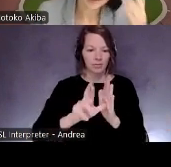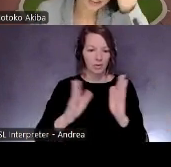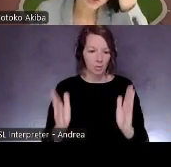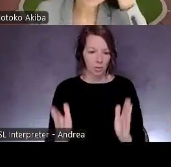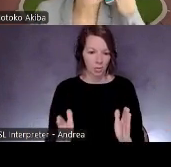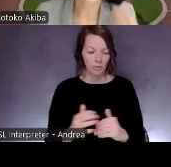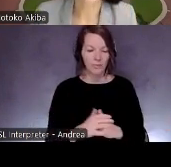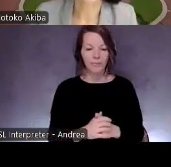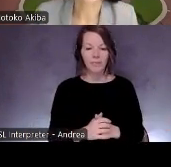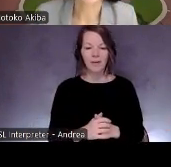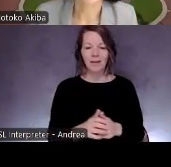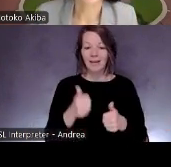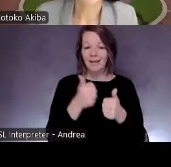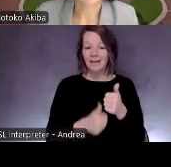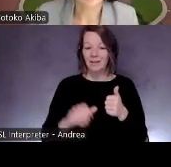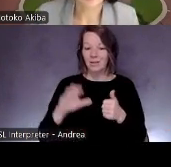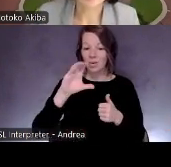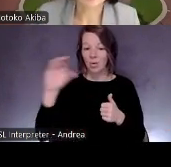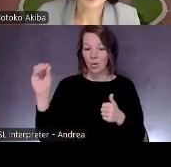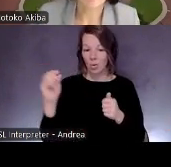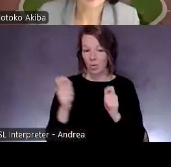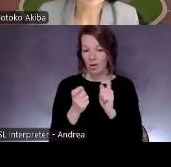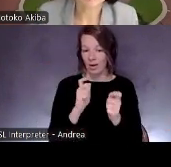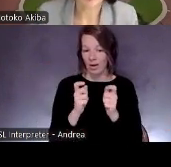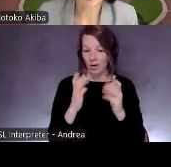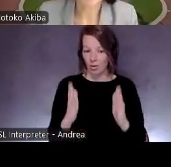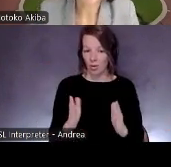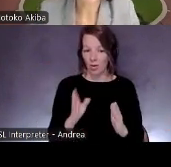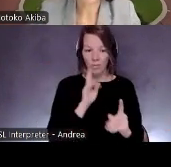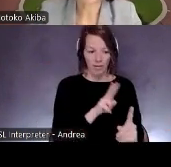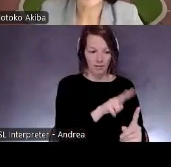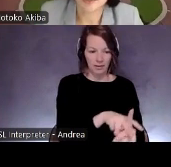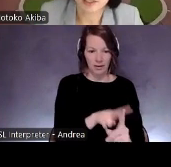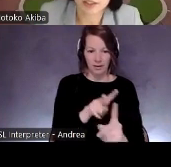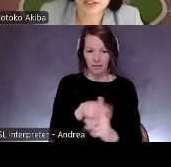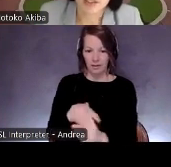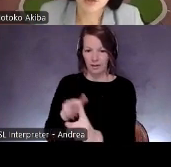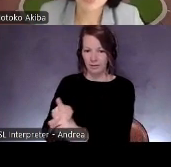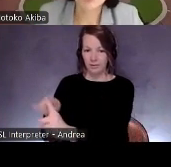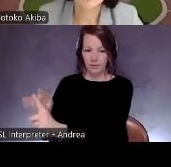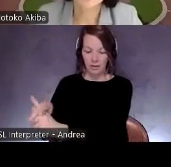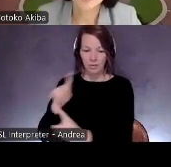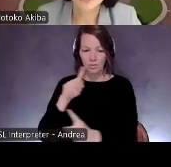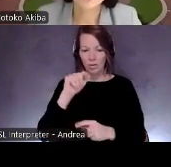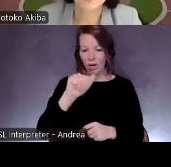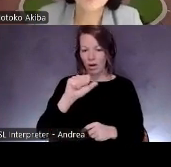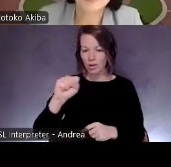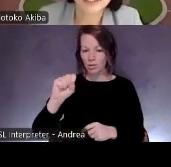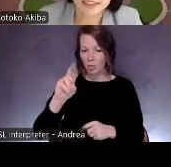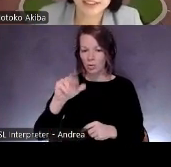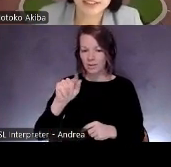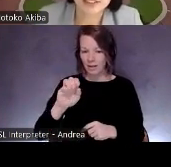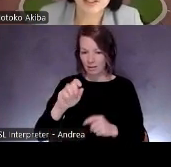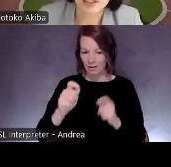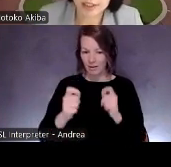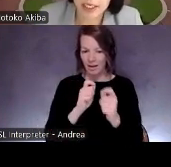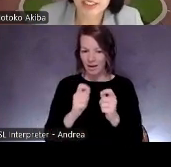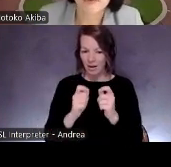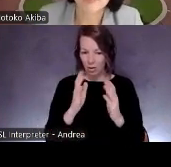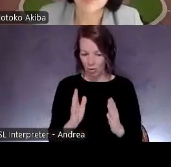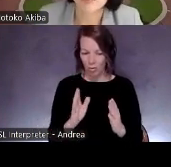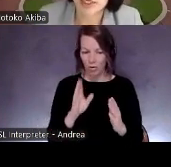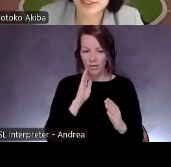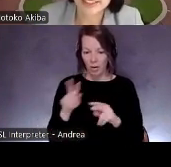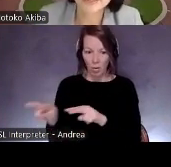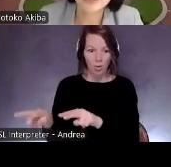co-editor, each co-editors will assign the manuscript to associate editors who then oversees the